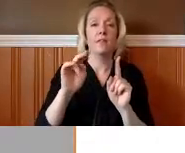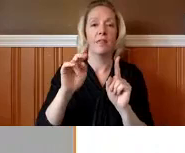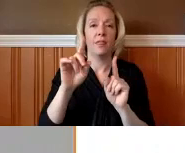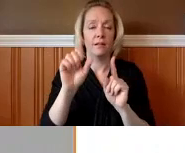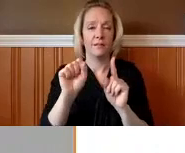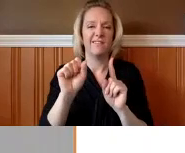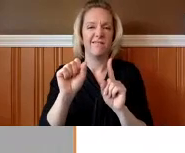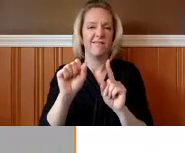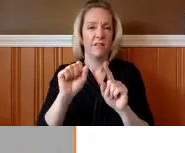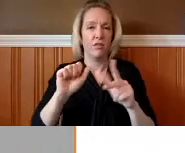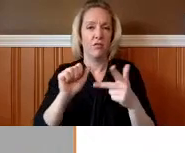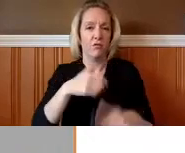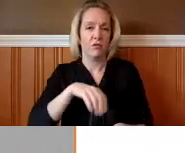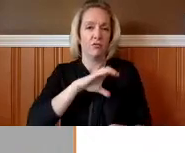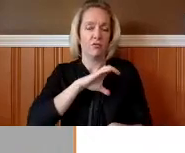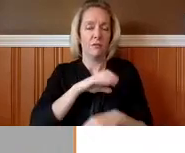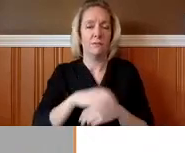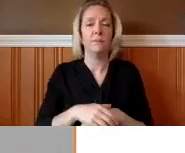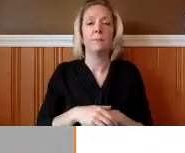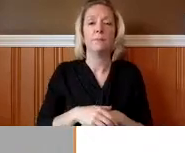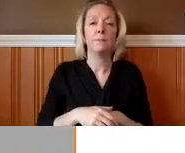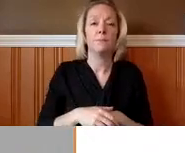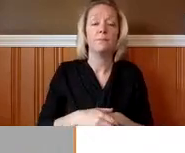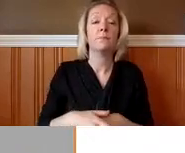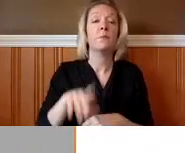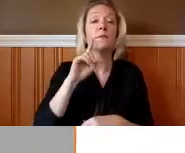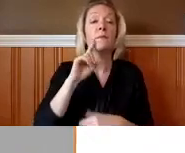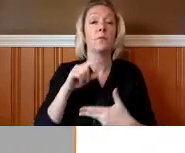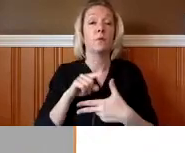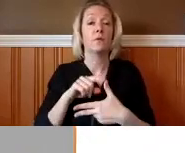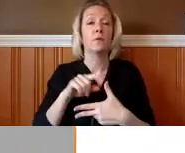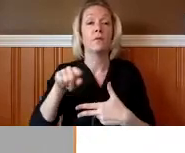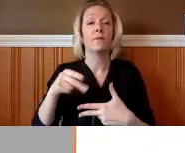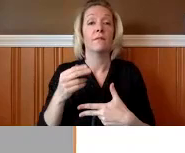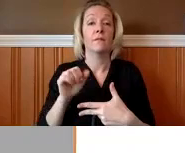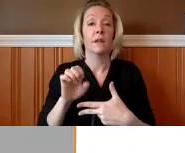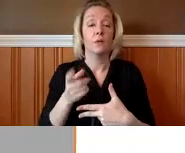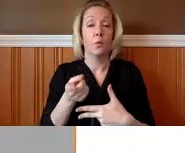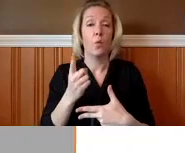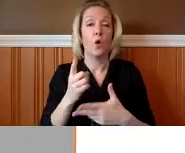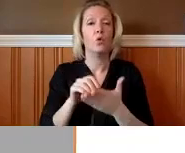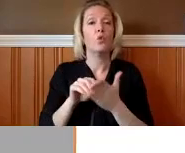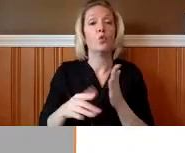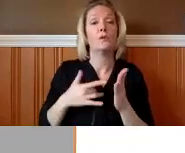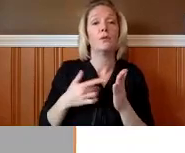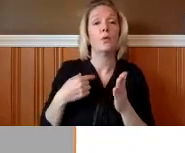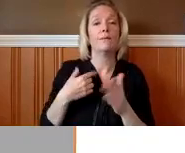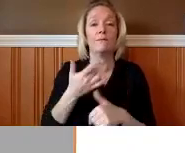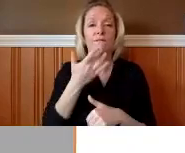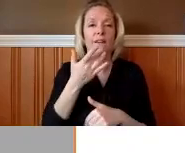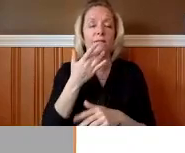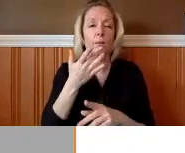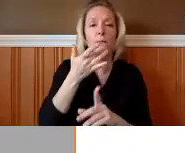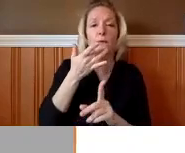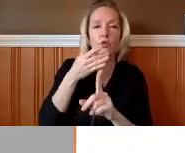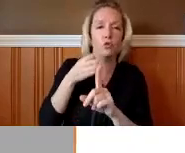going to talk about. And so in phase one, our students typically have a favorite or an only field. Their only visual